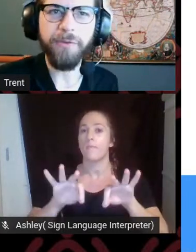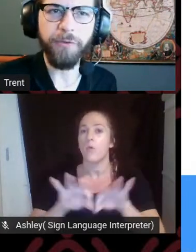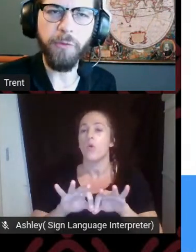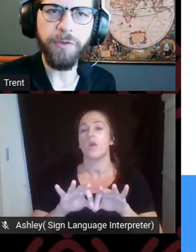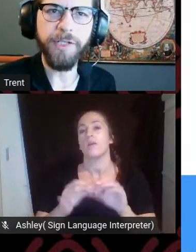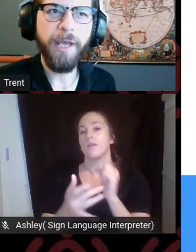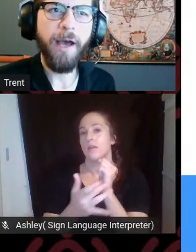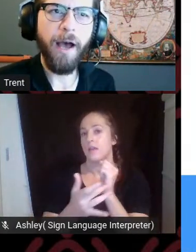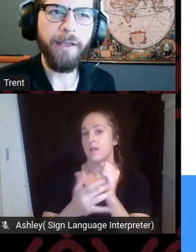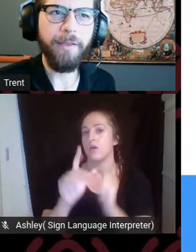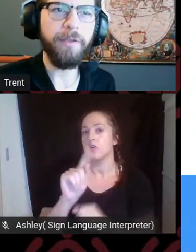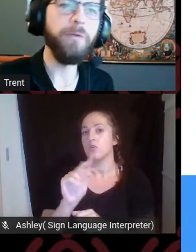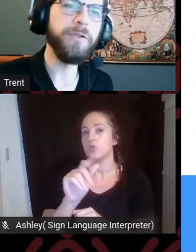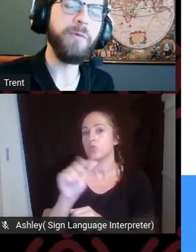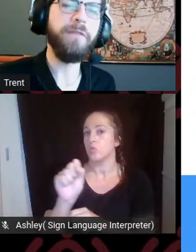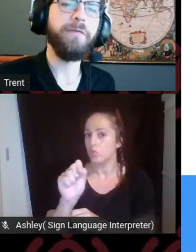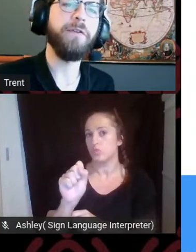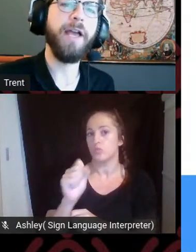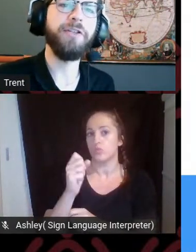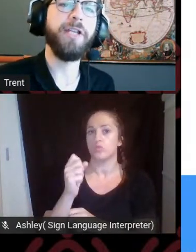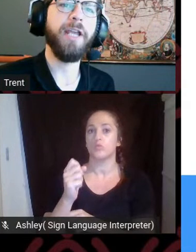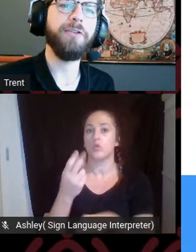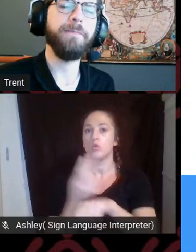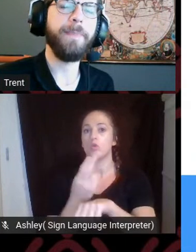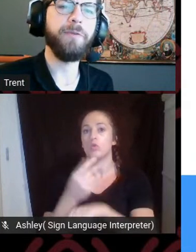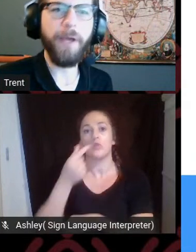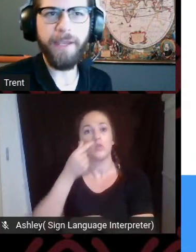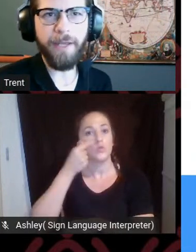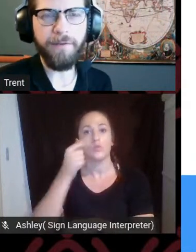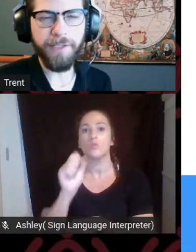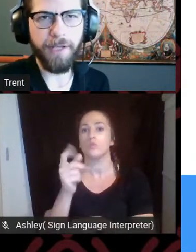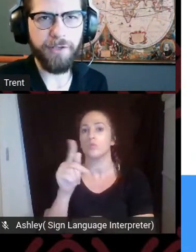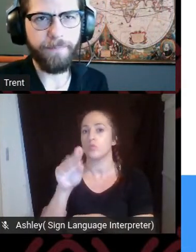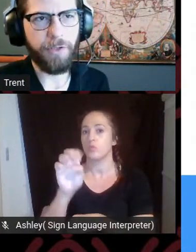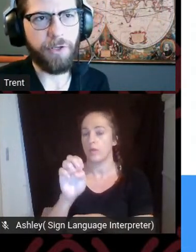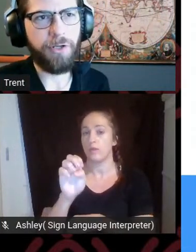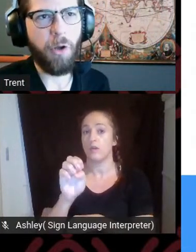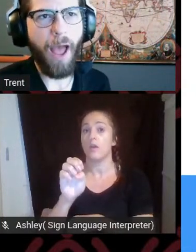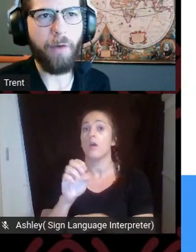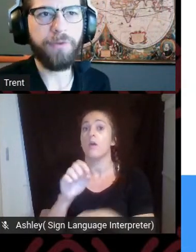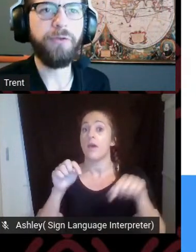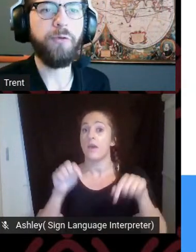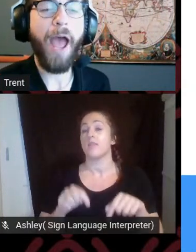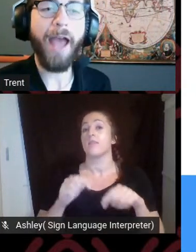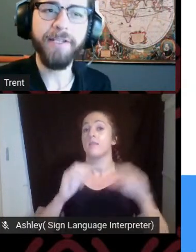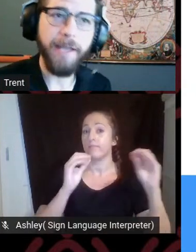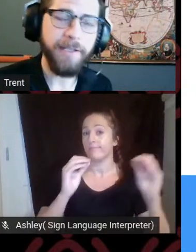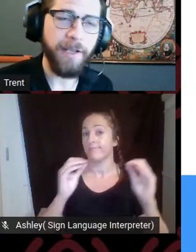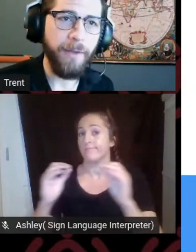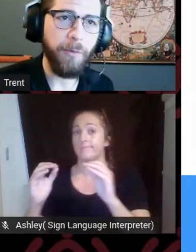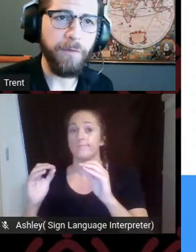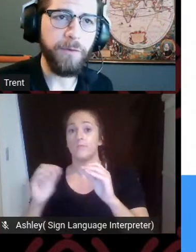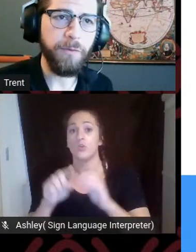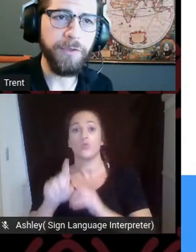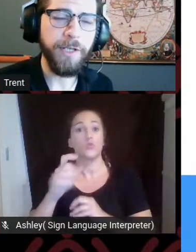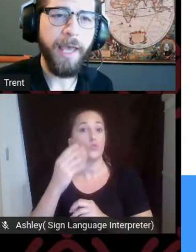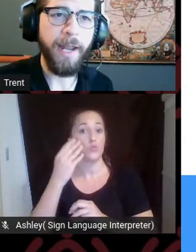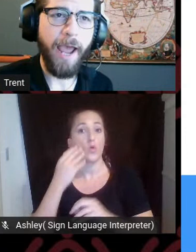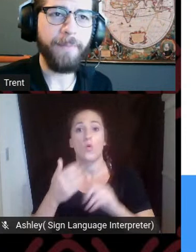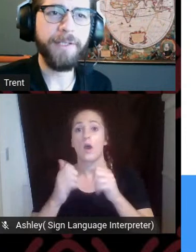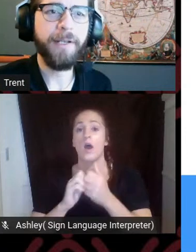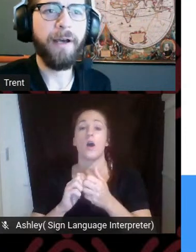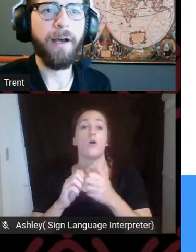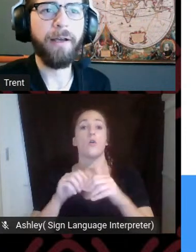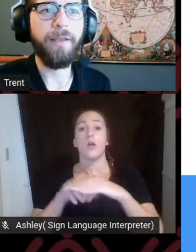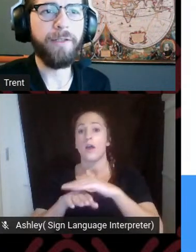few essential tools in the Google Suite for Education. So by the end of the session, you're going to know how to access a number of tools